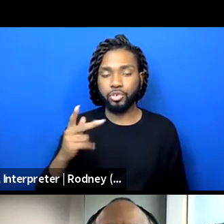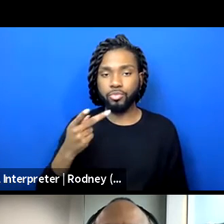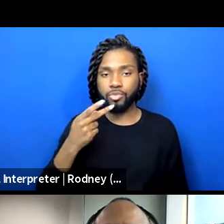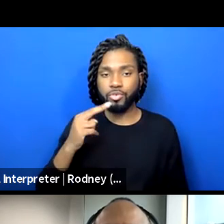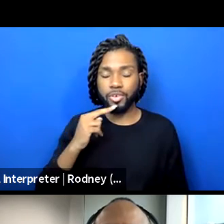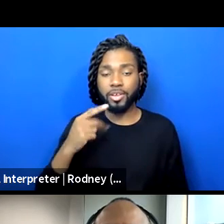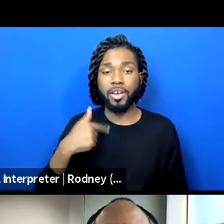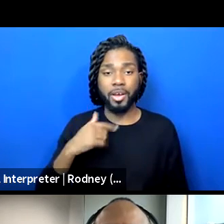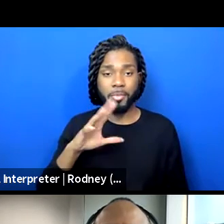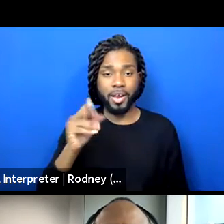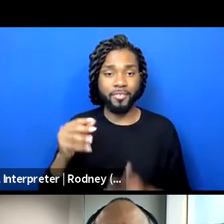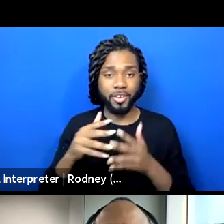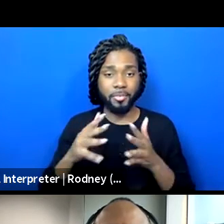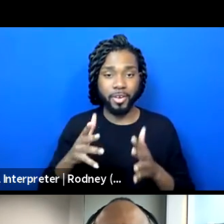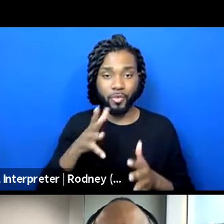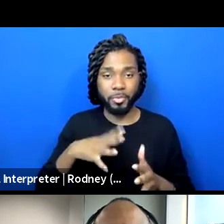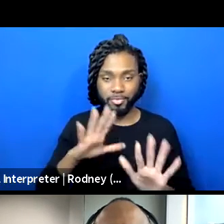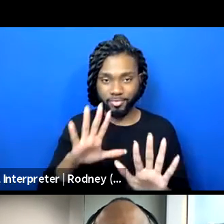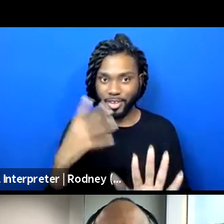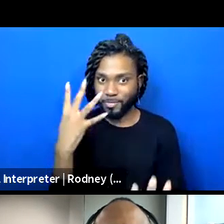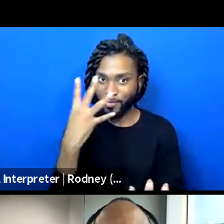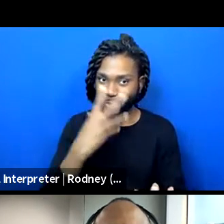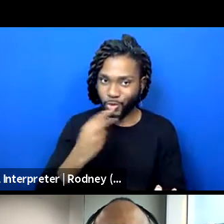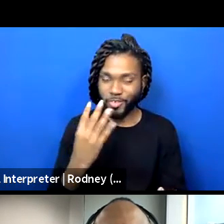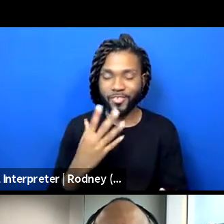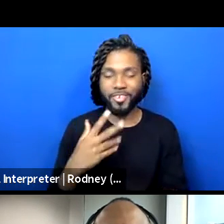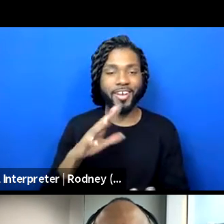beautiful African-American woman. Okay.